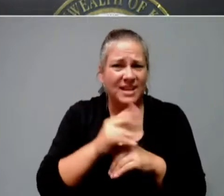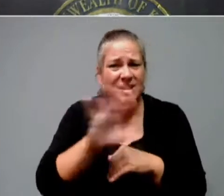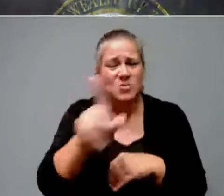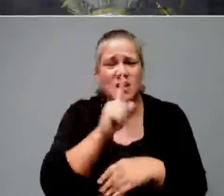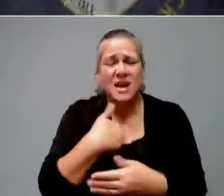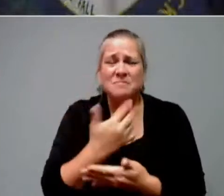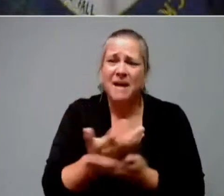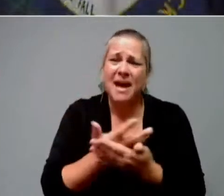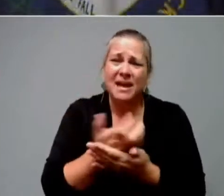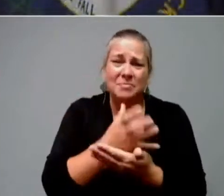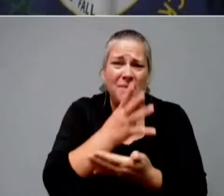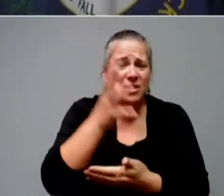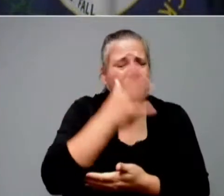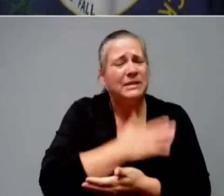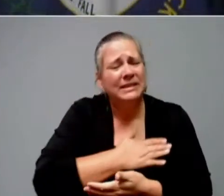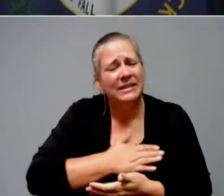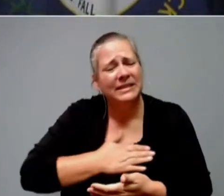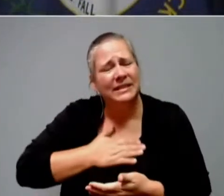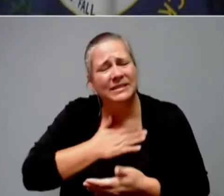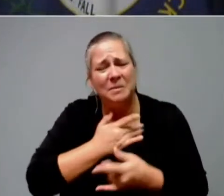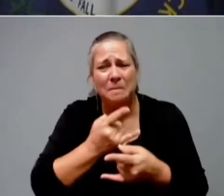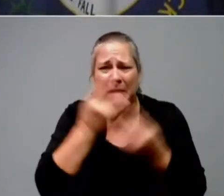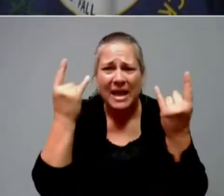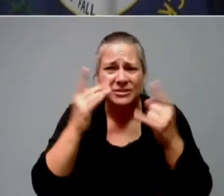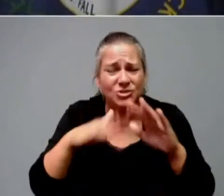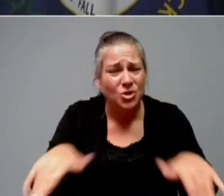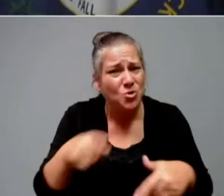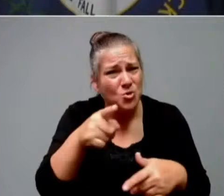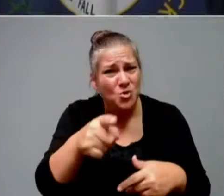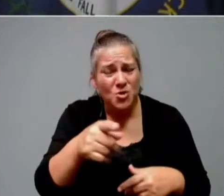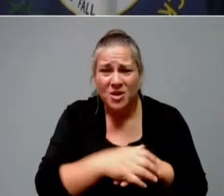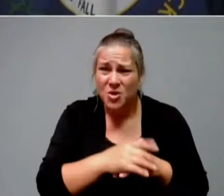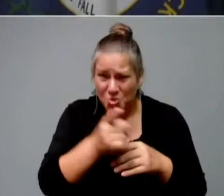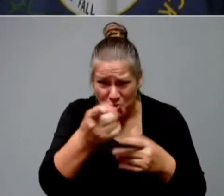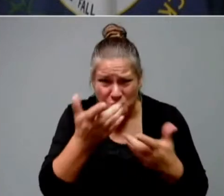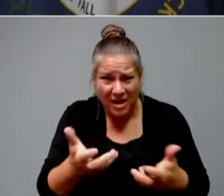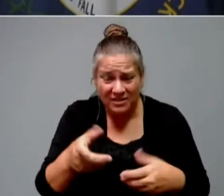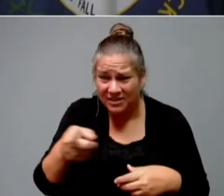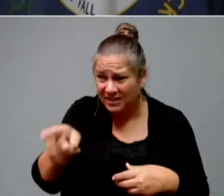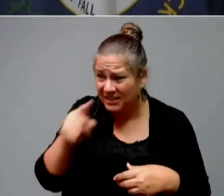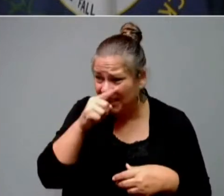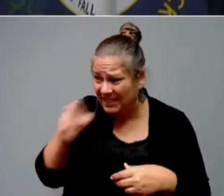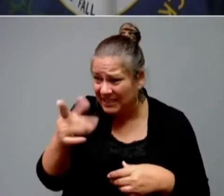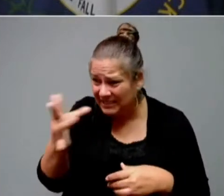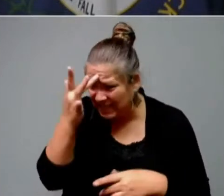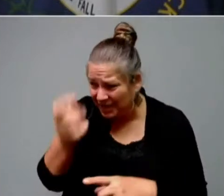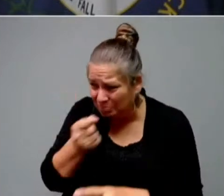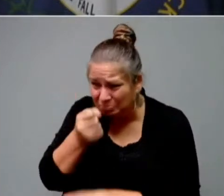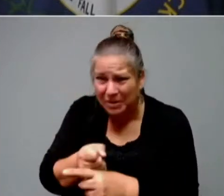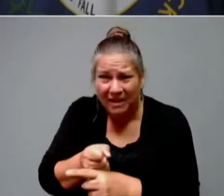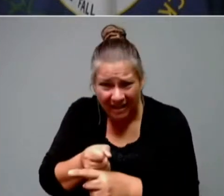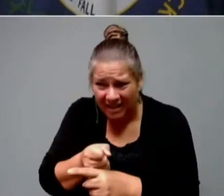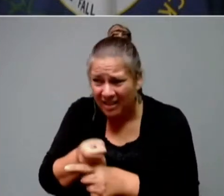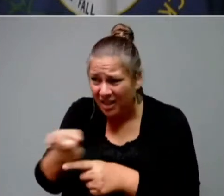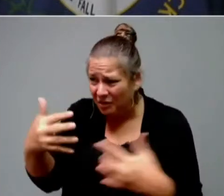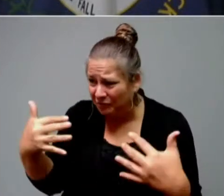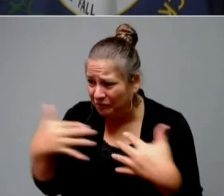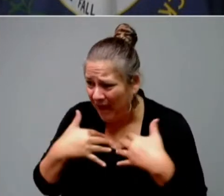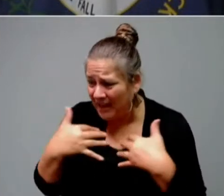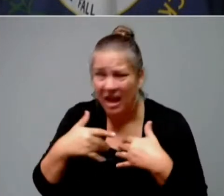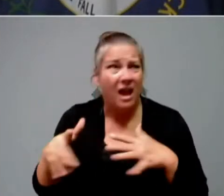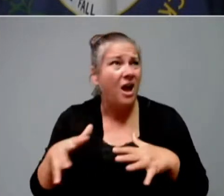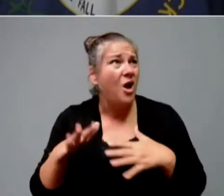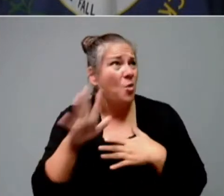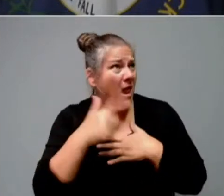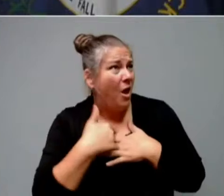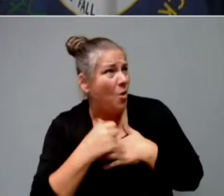your children. You do not want to have that conversation with a child who is sick when they are afraid and they ask if they're going to be